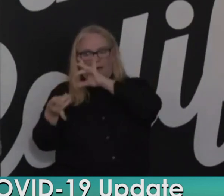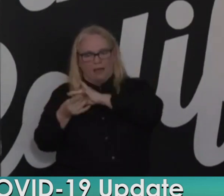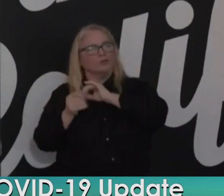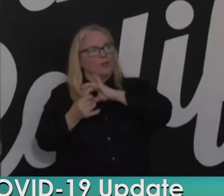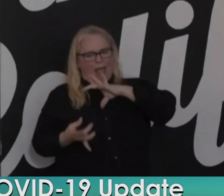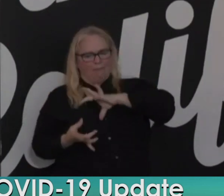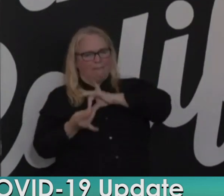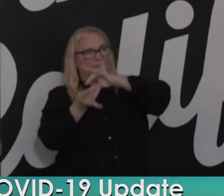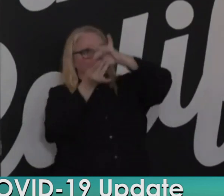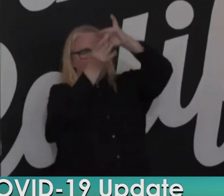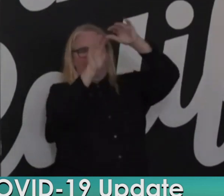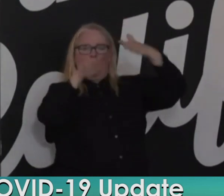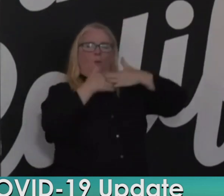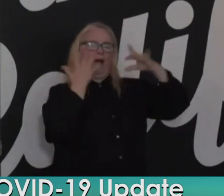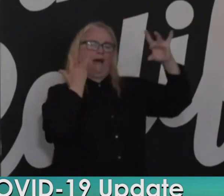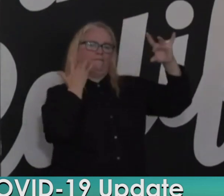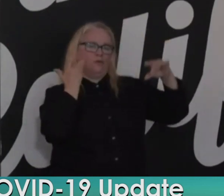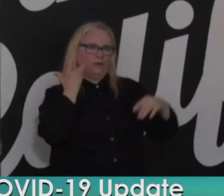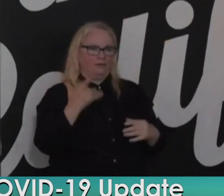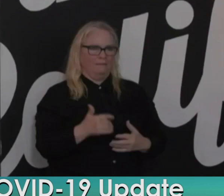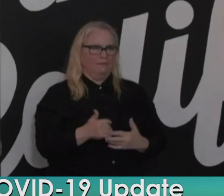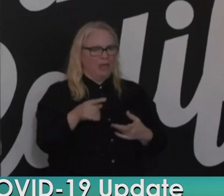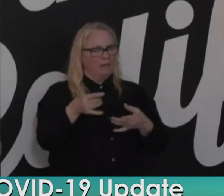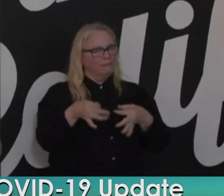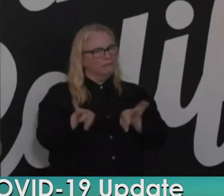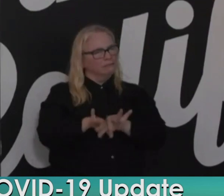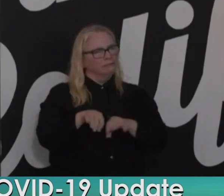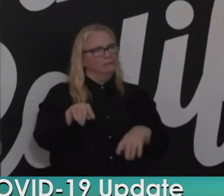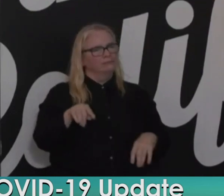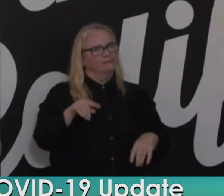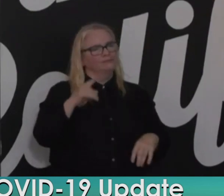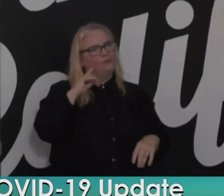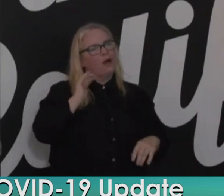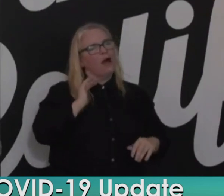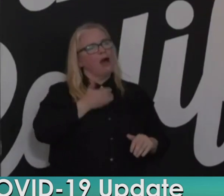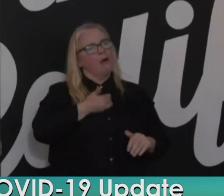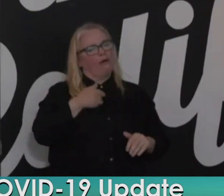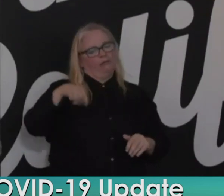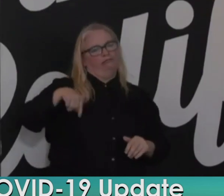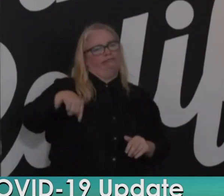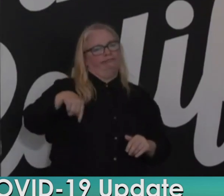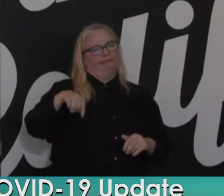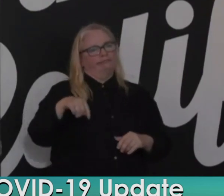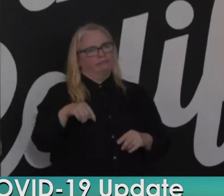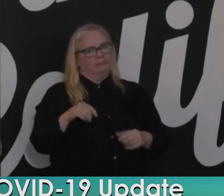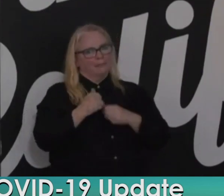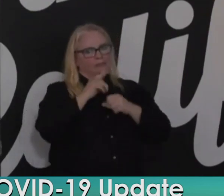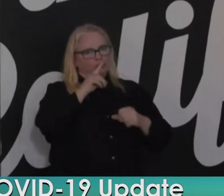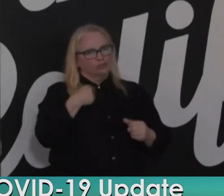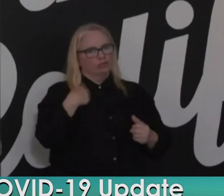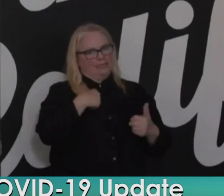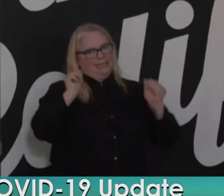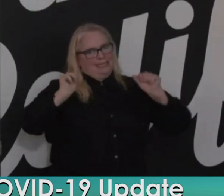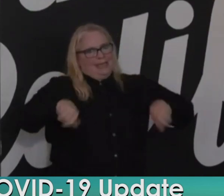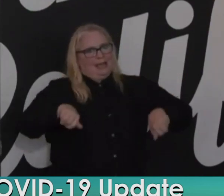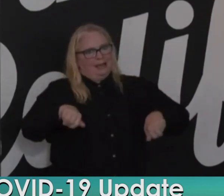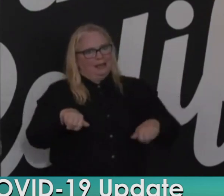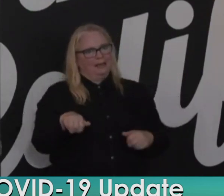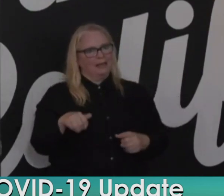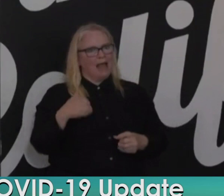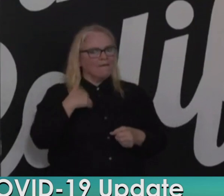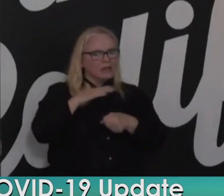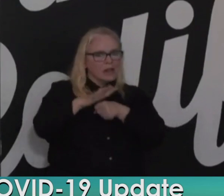fundamental part of our efforts to provide not only the workforce 10,000 in phase 1,